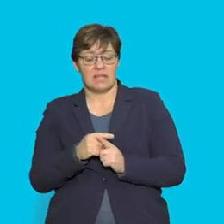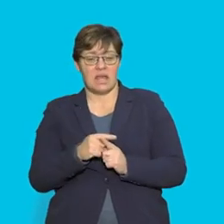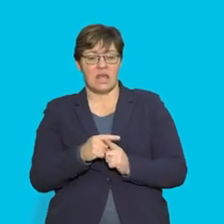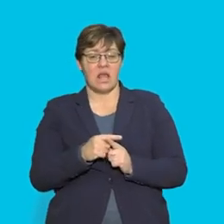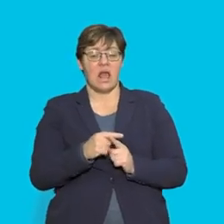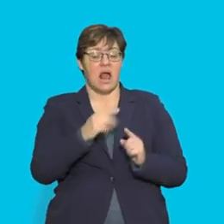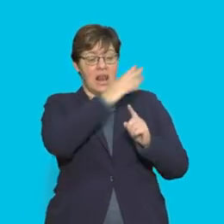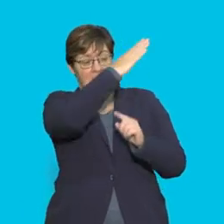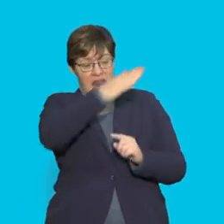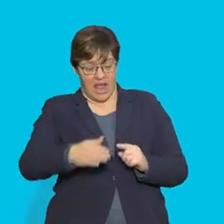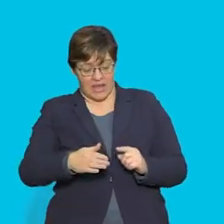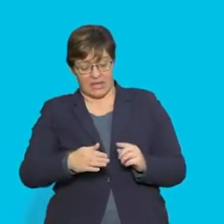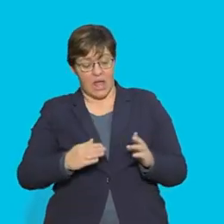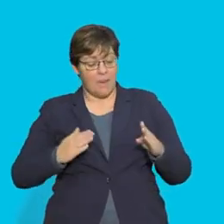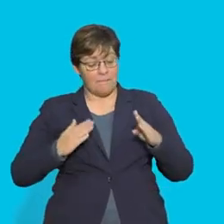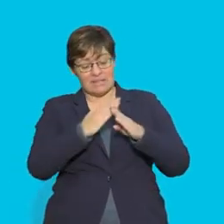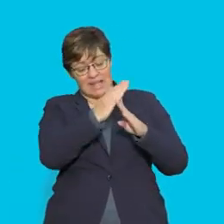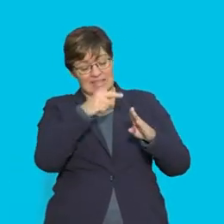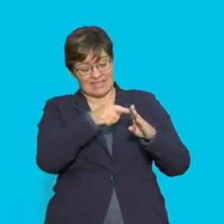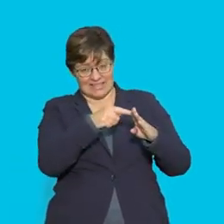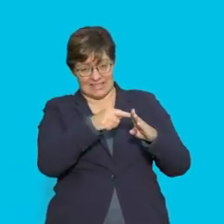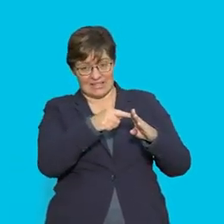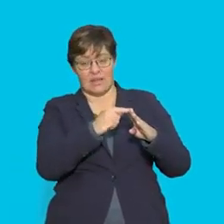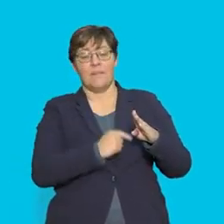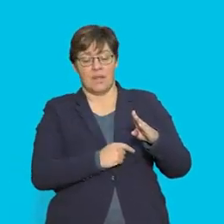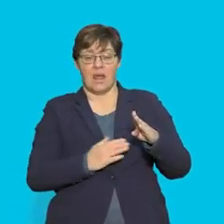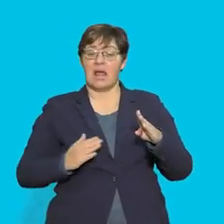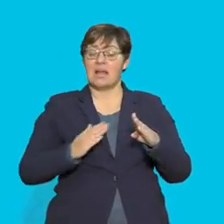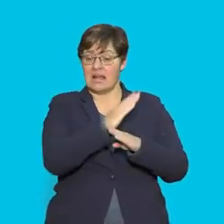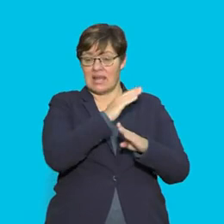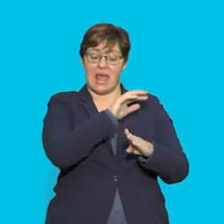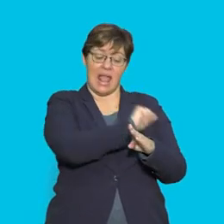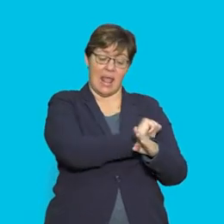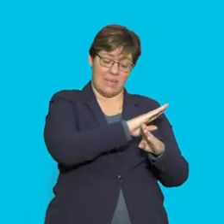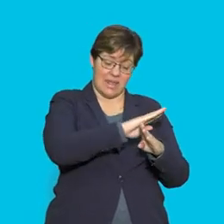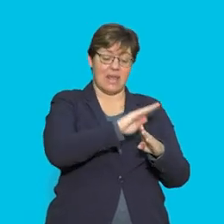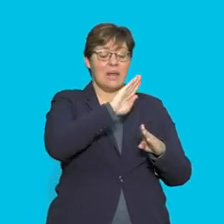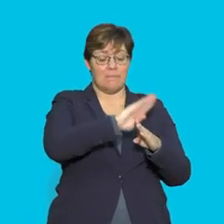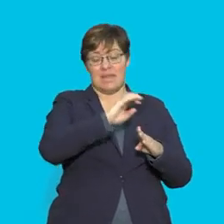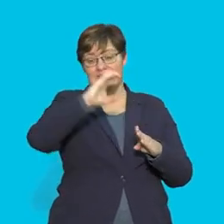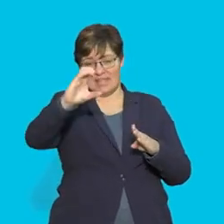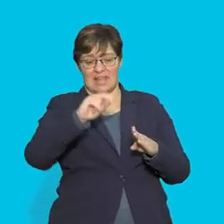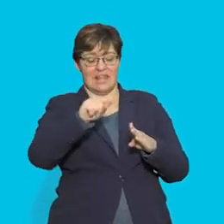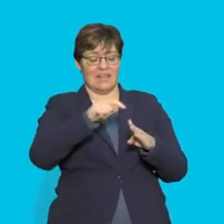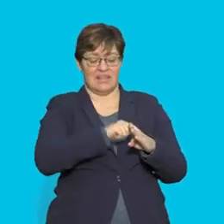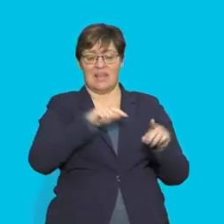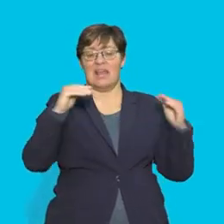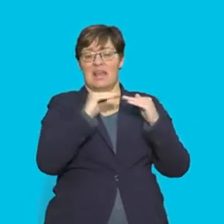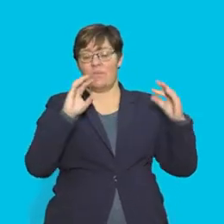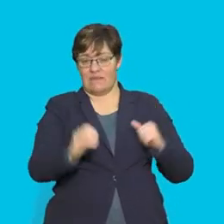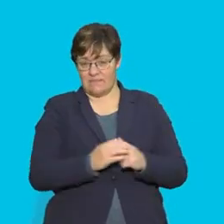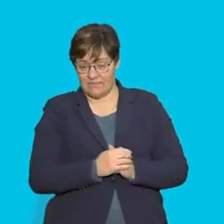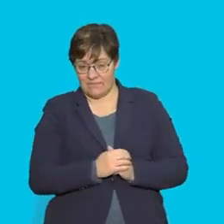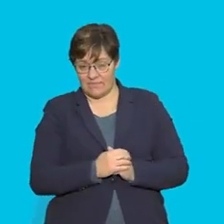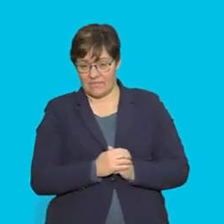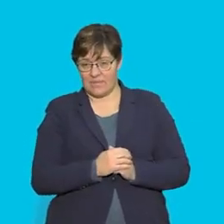a longer line at point B, it will cut the line such that AB is equals to BC. So now